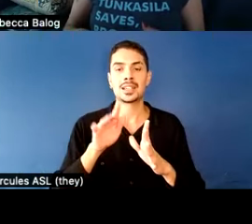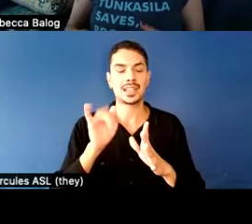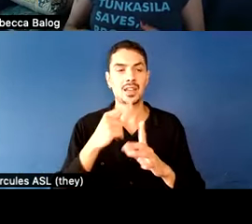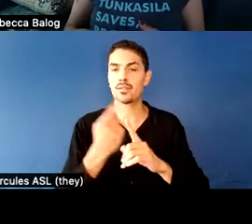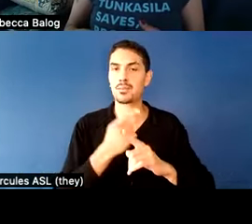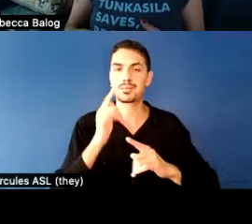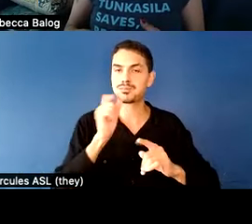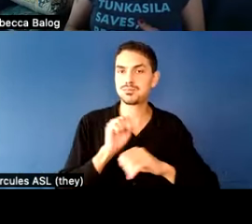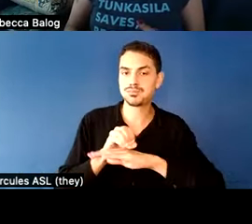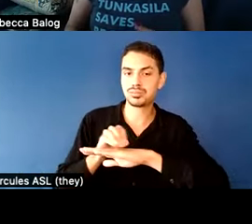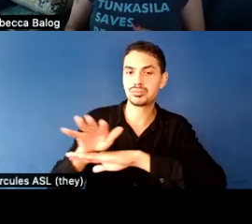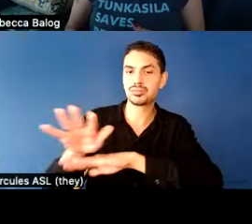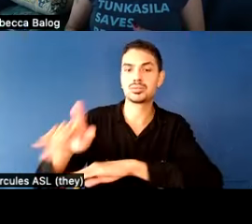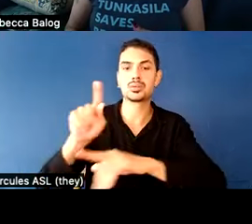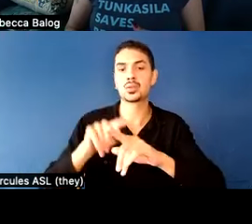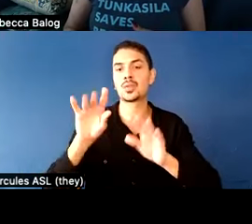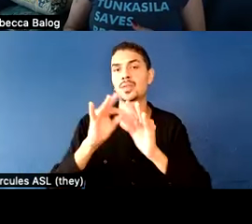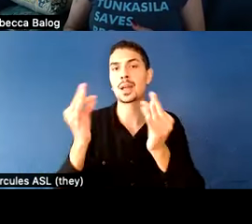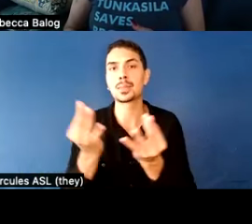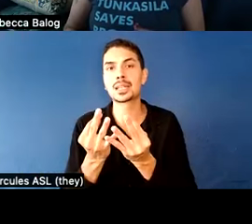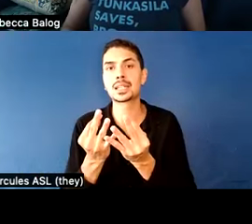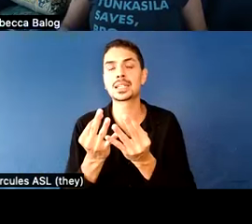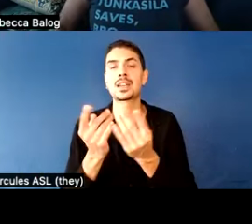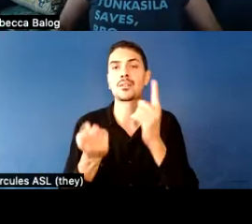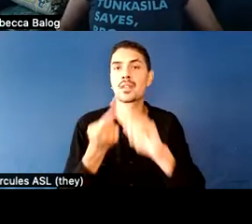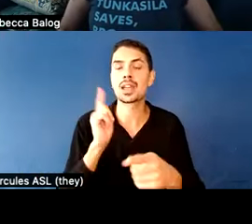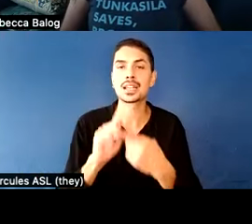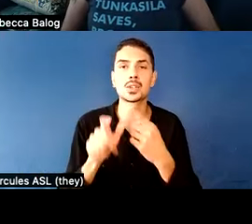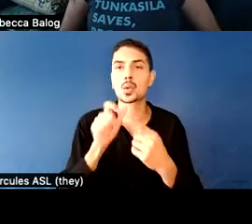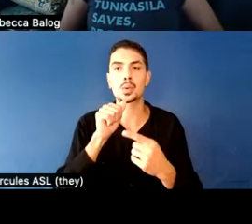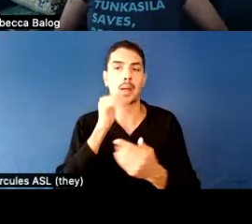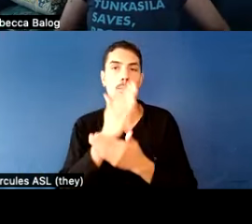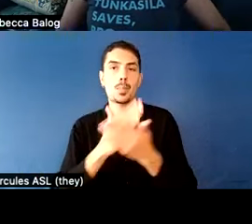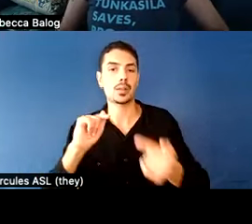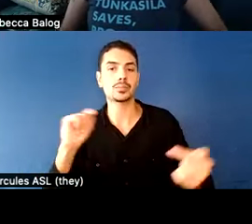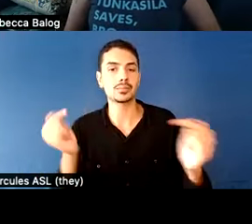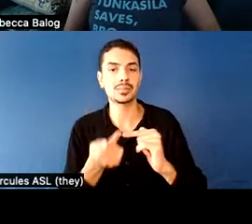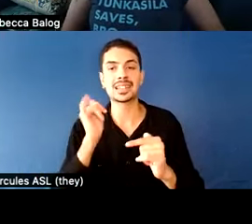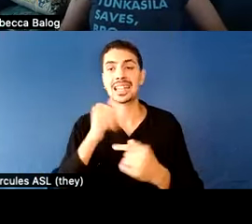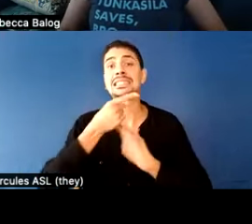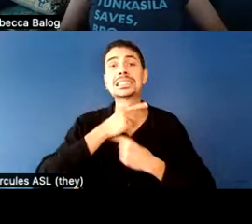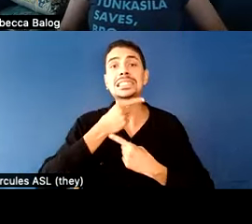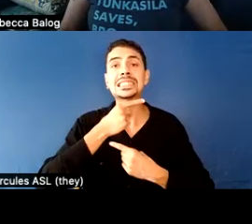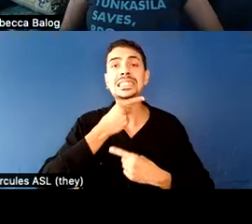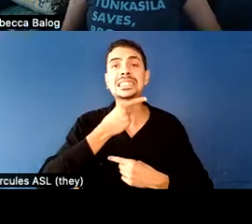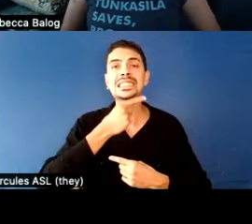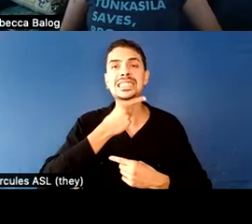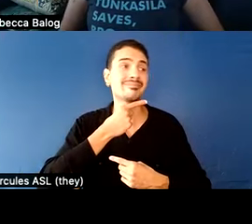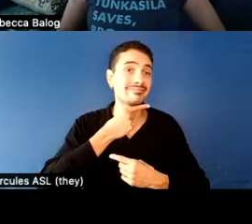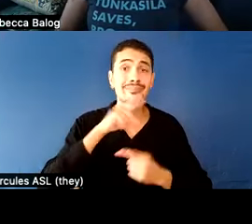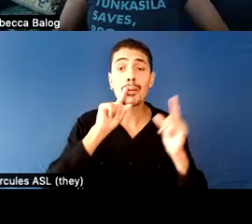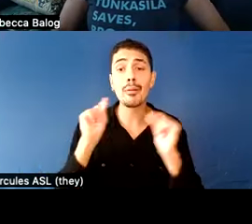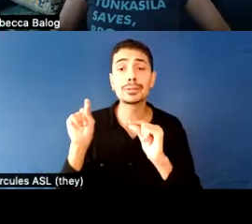non-offending family, friends, and entire community. And that's that disease that is gossip. It's bad medicine